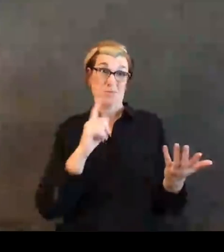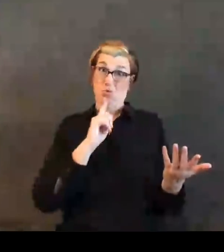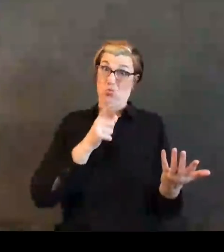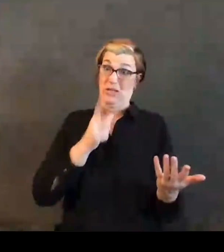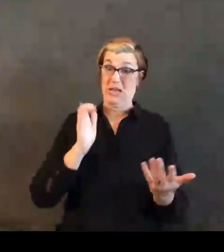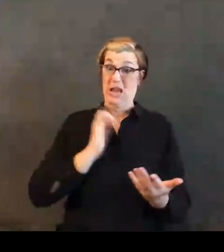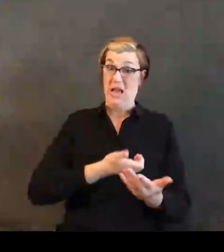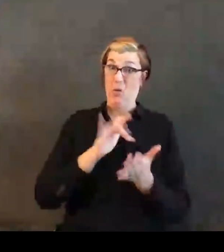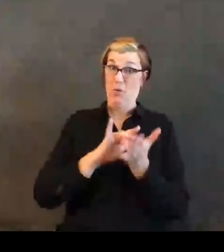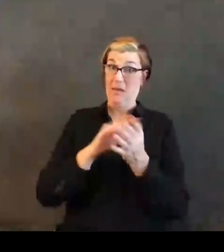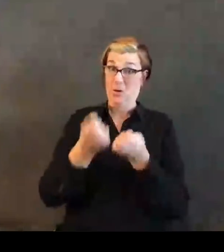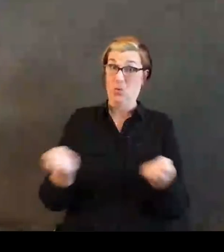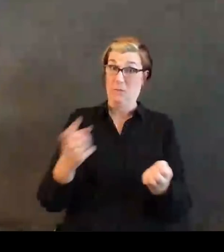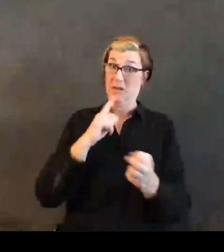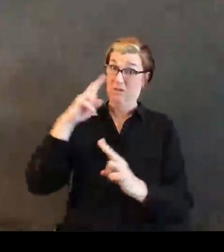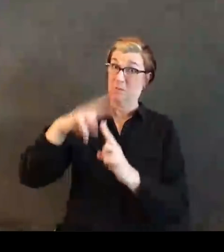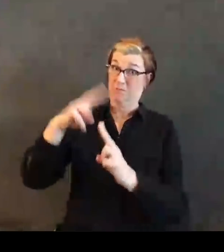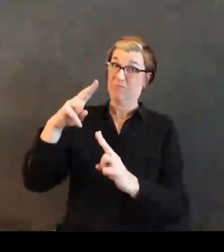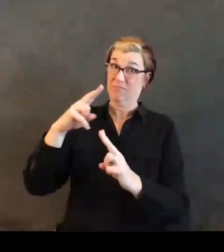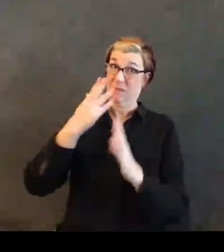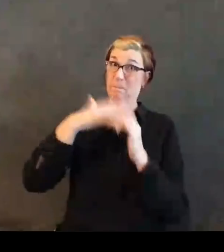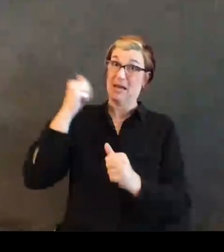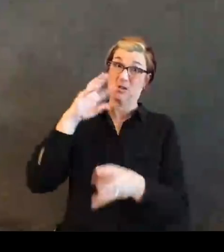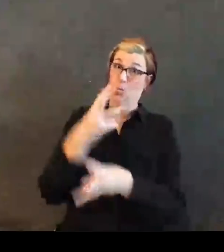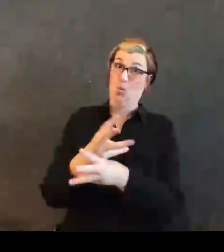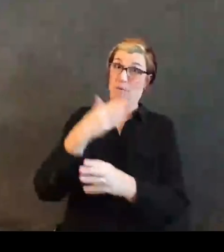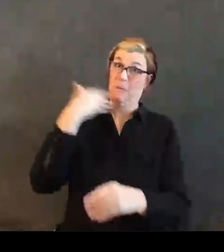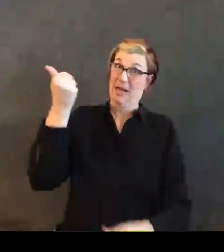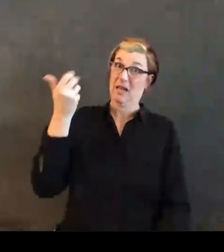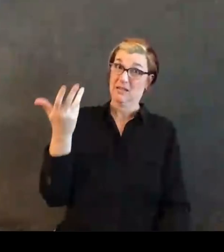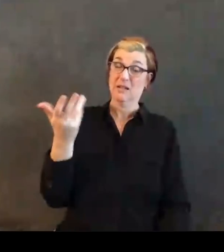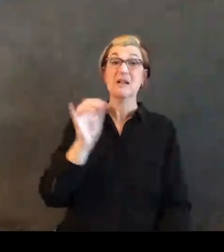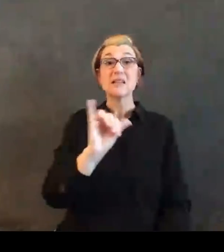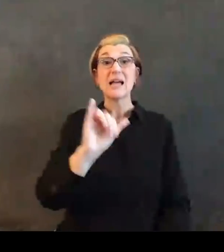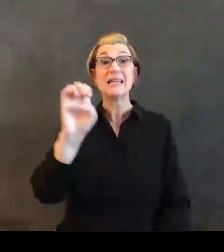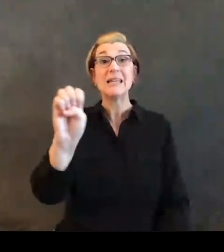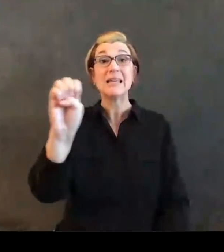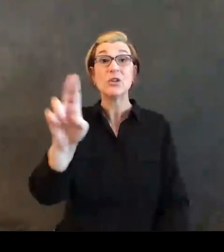the world, and you have some people like the European Union,